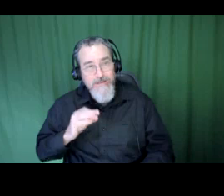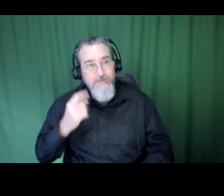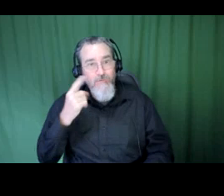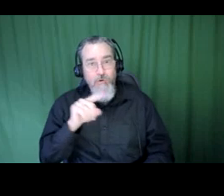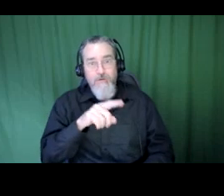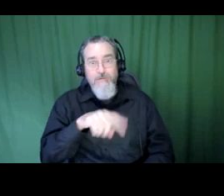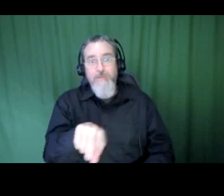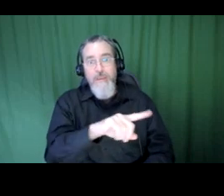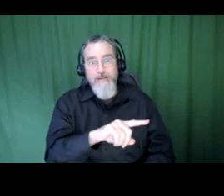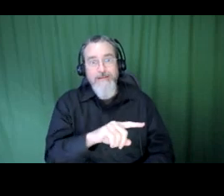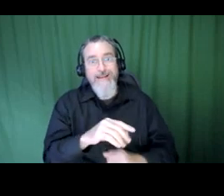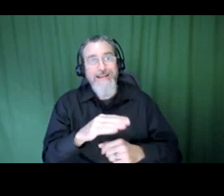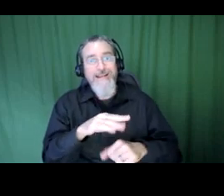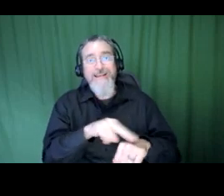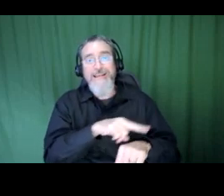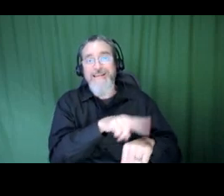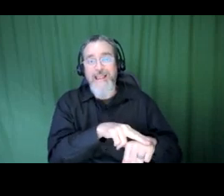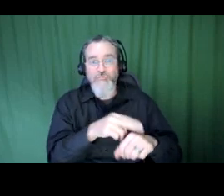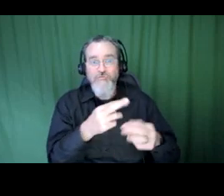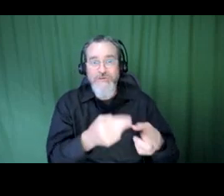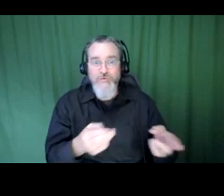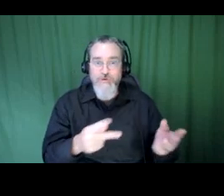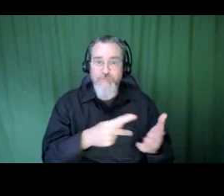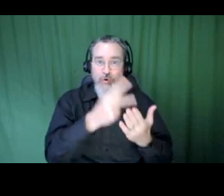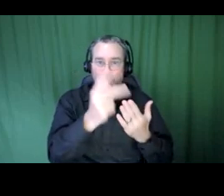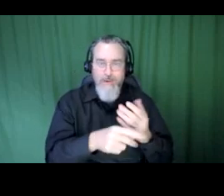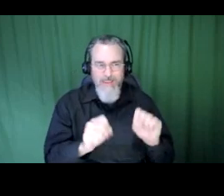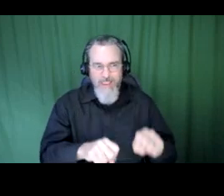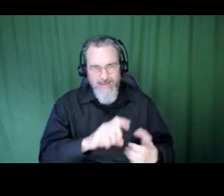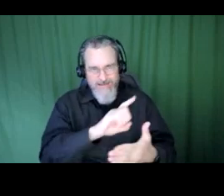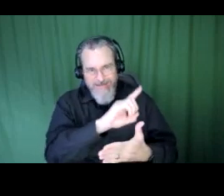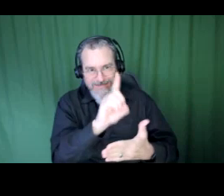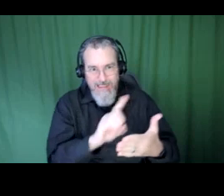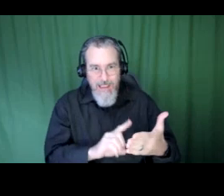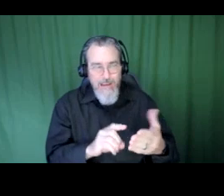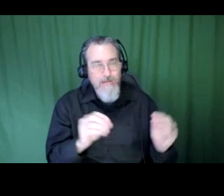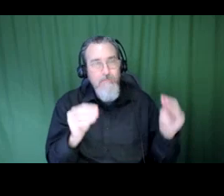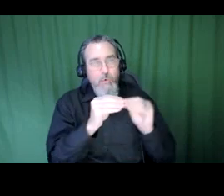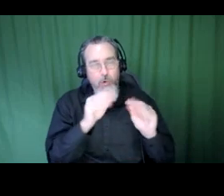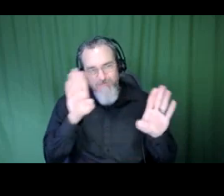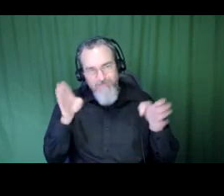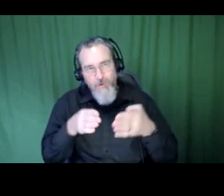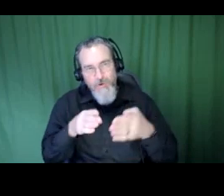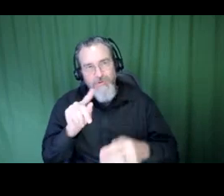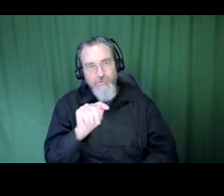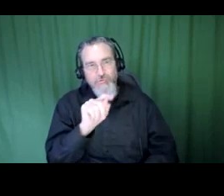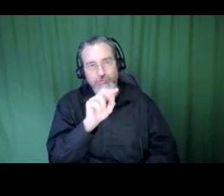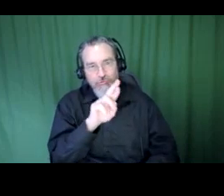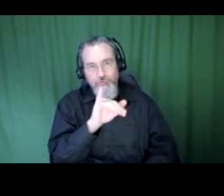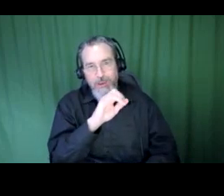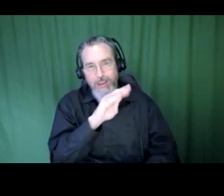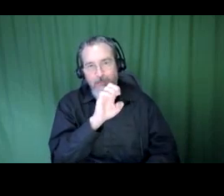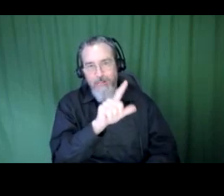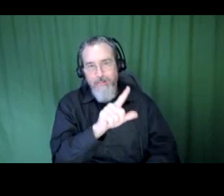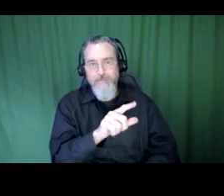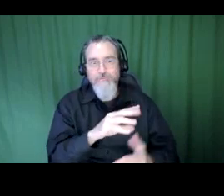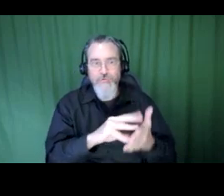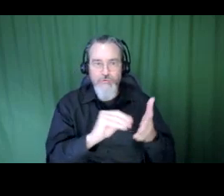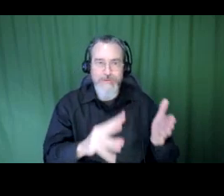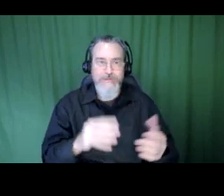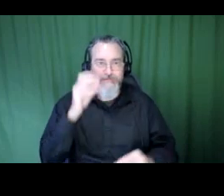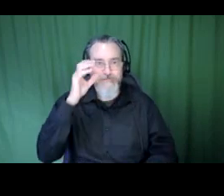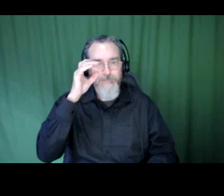offer culturally responsive career guided pathways with a tribal focus. A lot of recruitment and holistic support for tribal students,